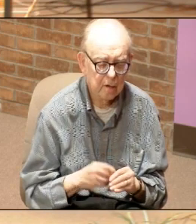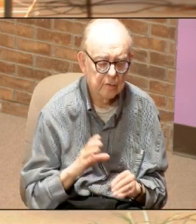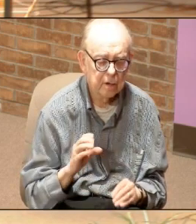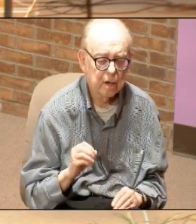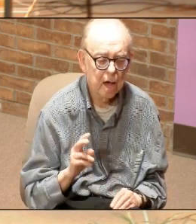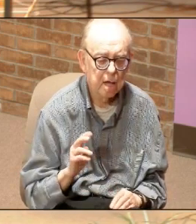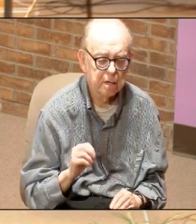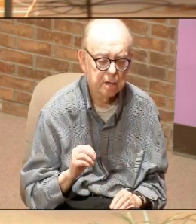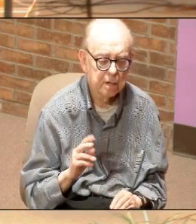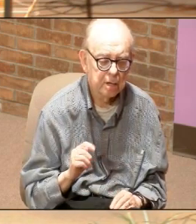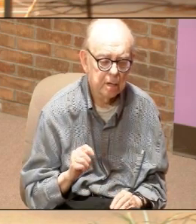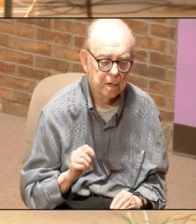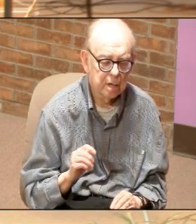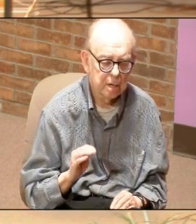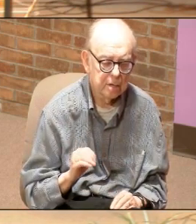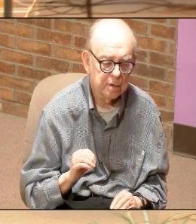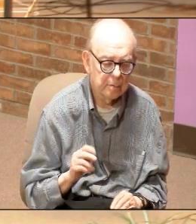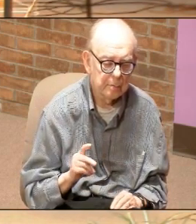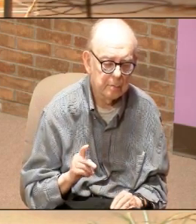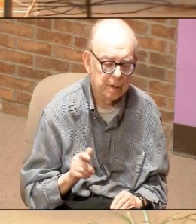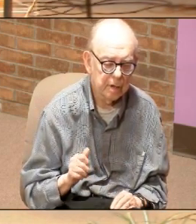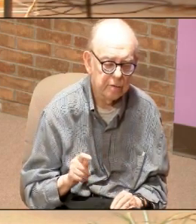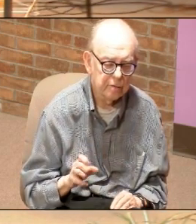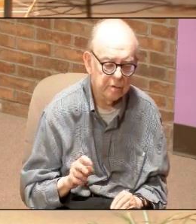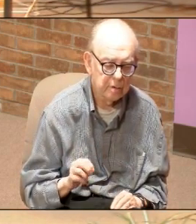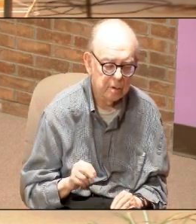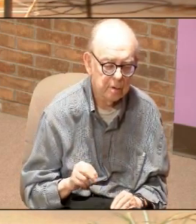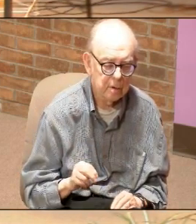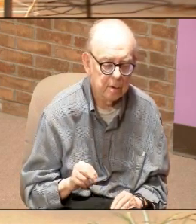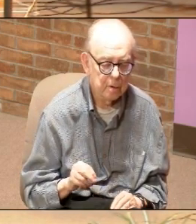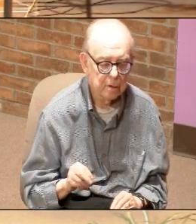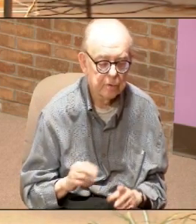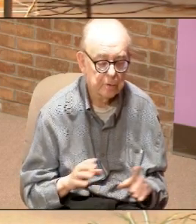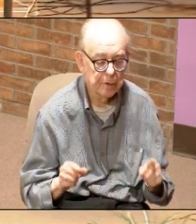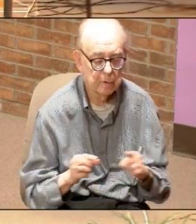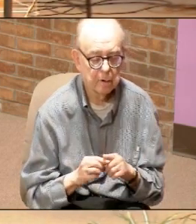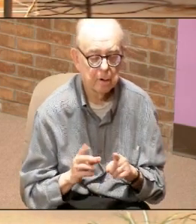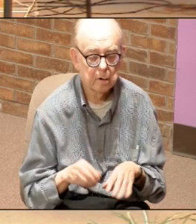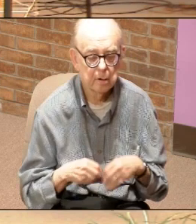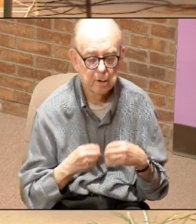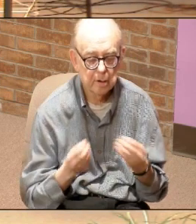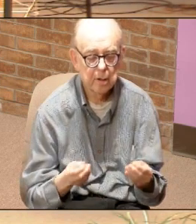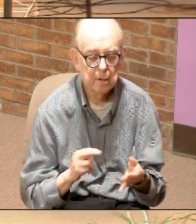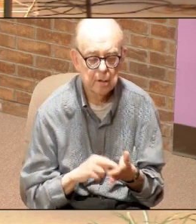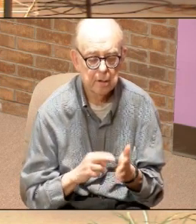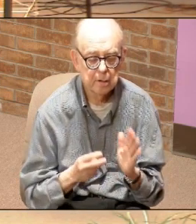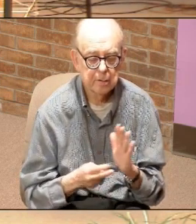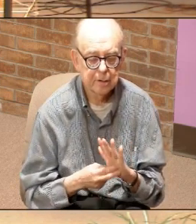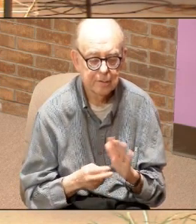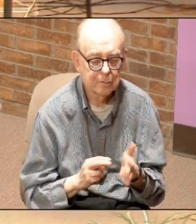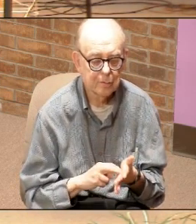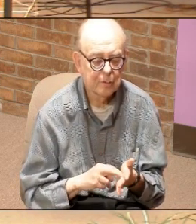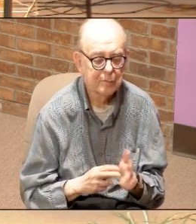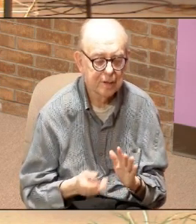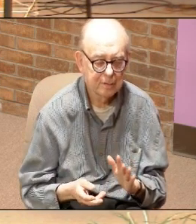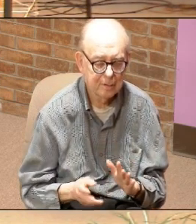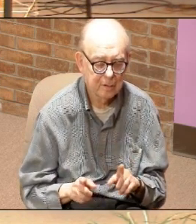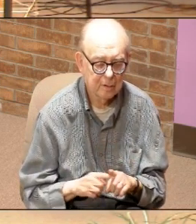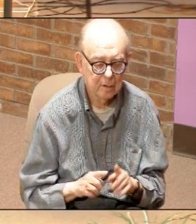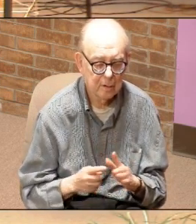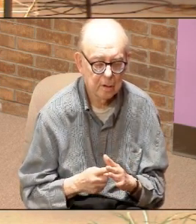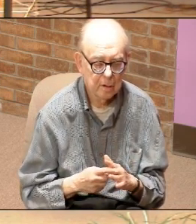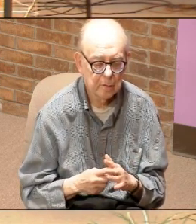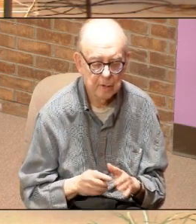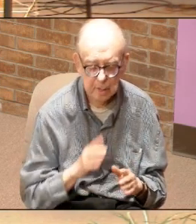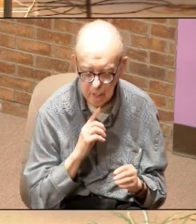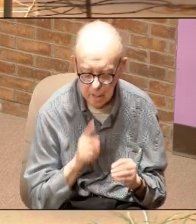contemplation. Big term, big word. We'll give you what it means in just a minute as we begin to